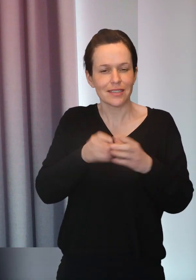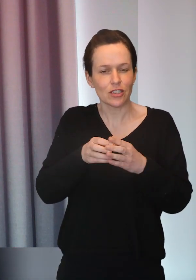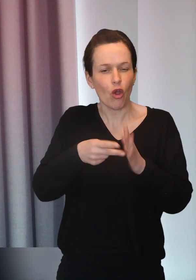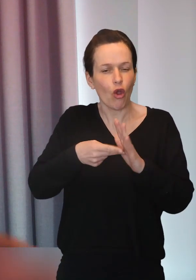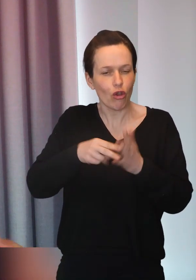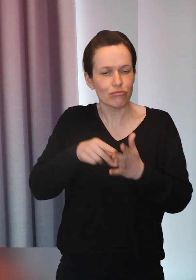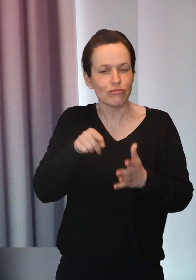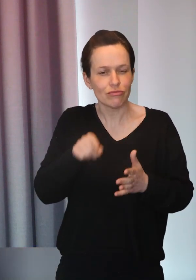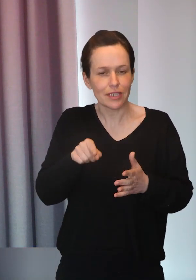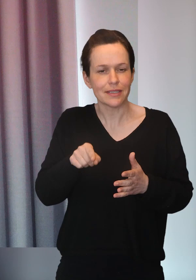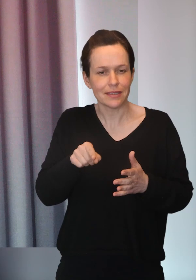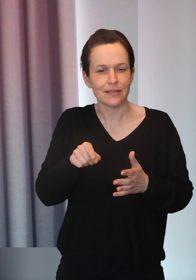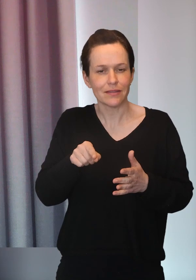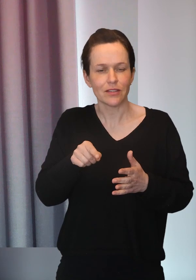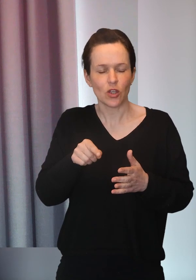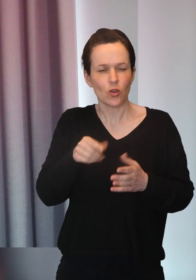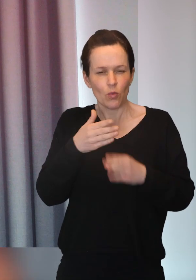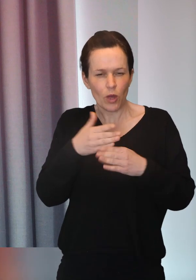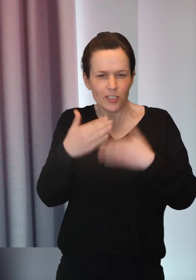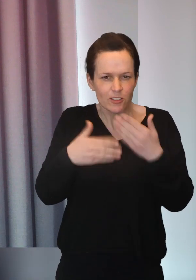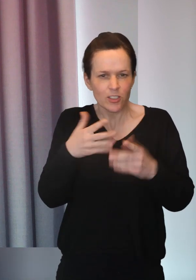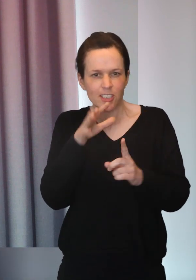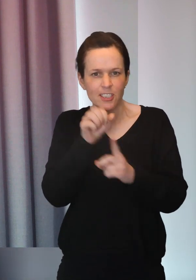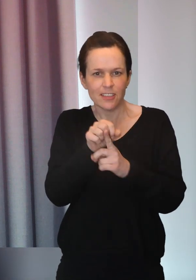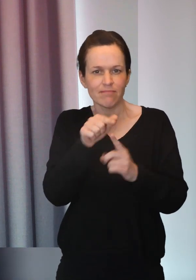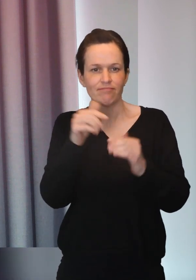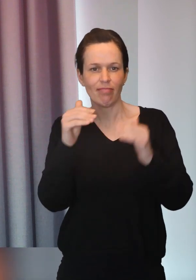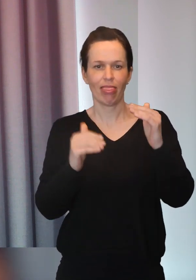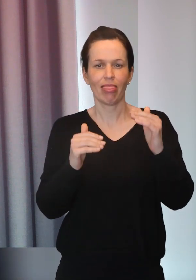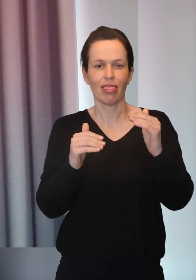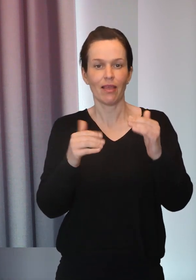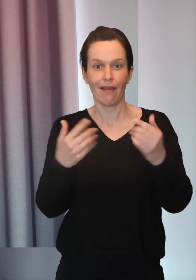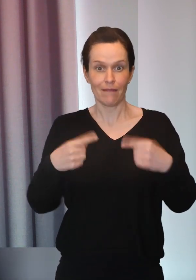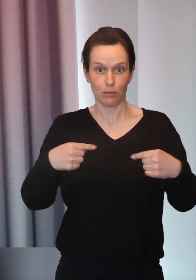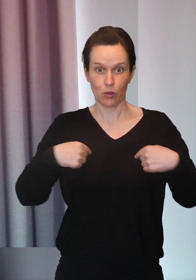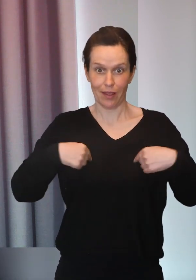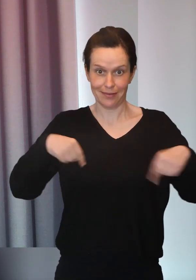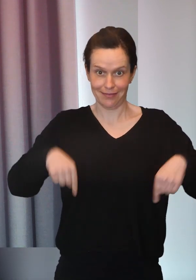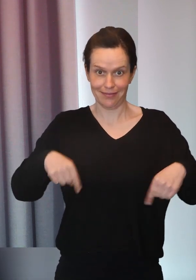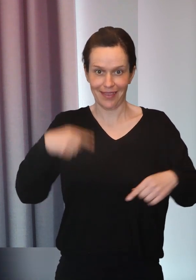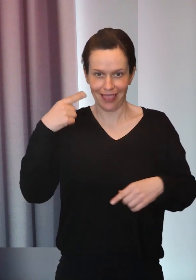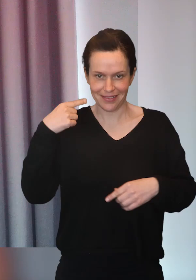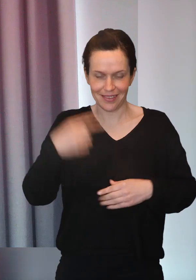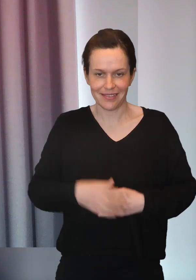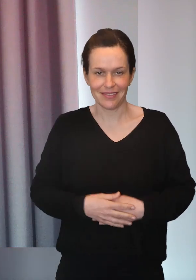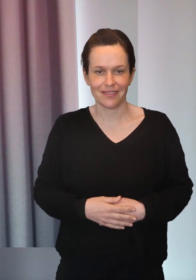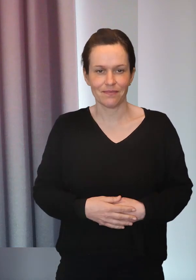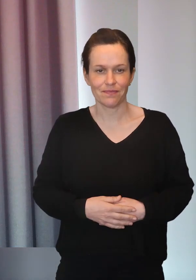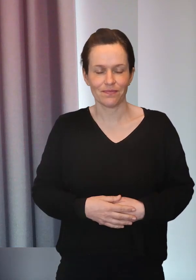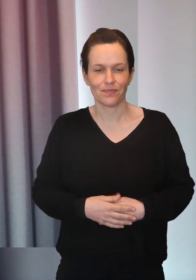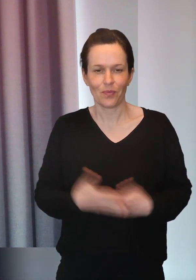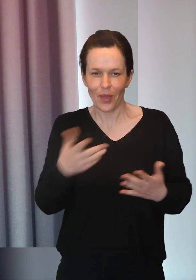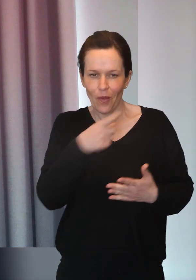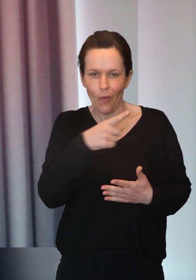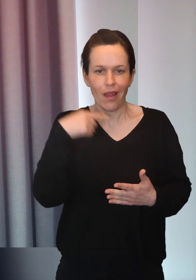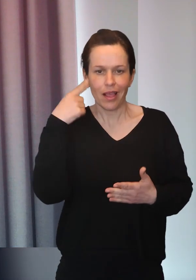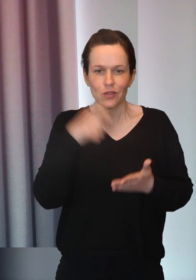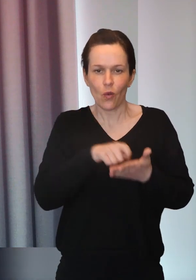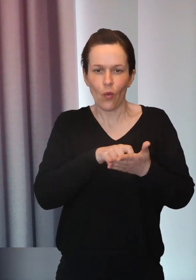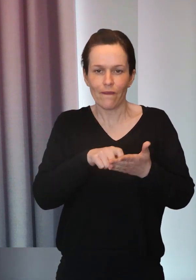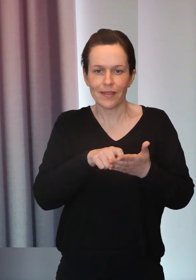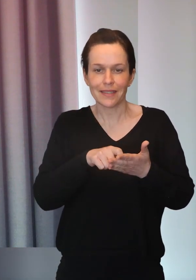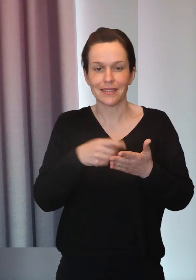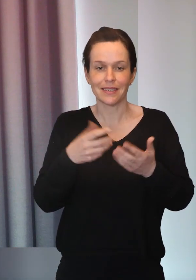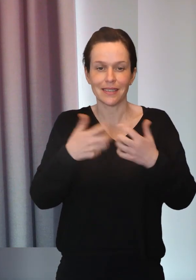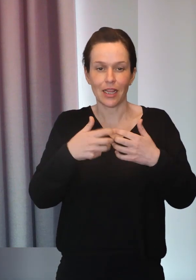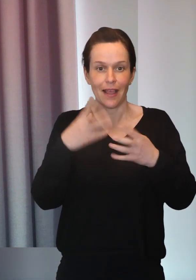of voluntary sector organizations working to tackle inequalities. So it's also available to us in London through the London Office